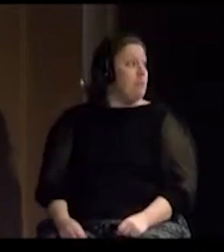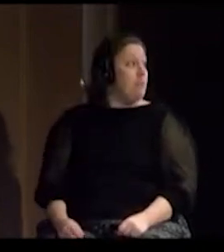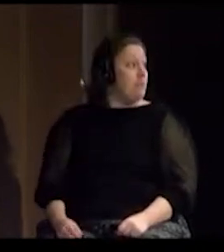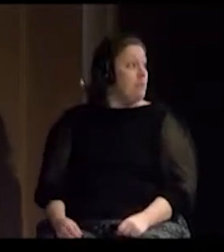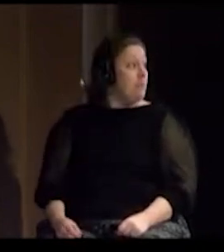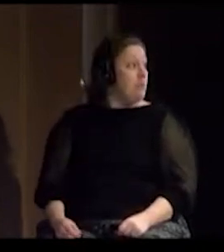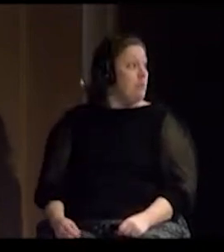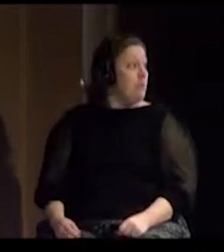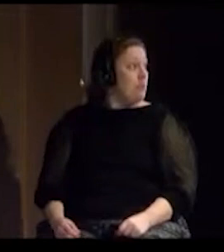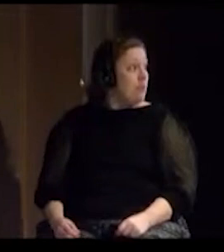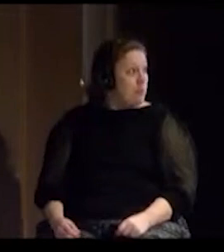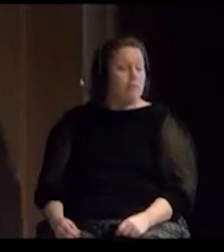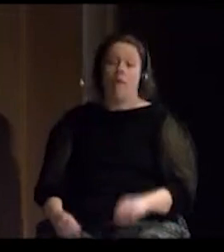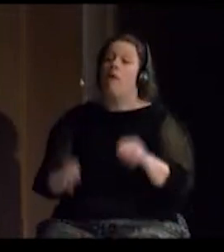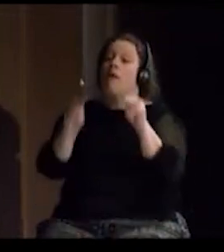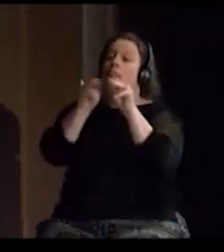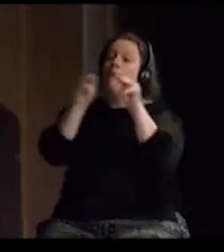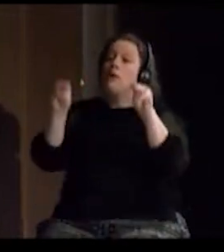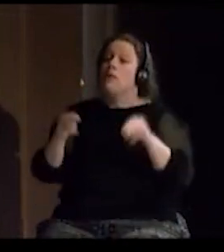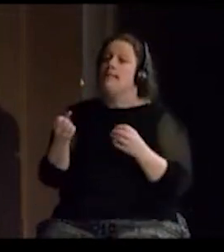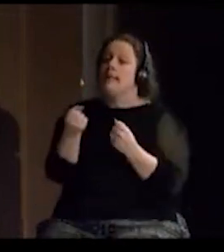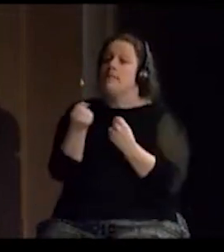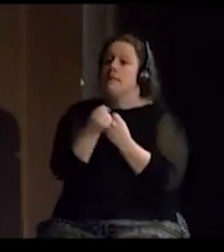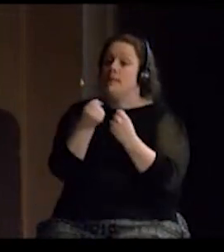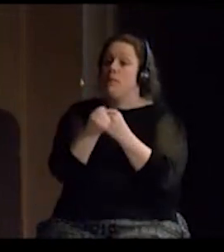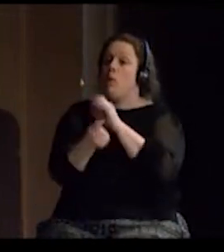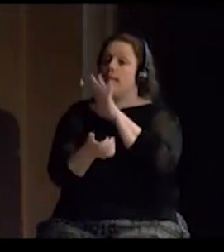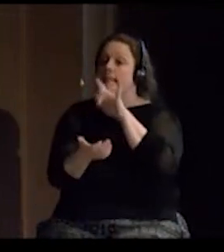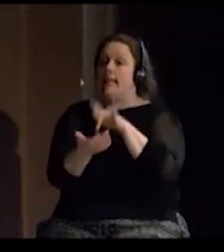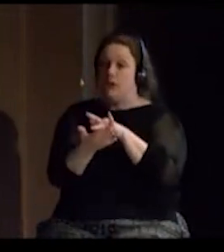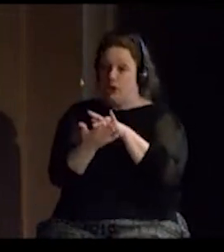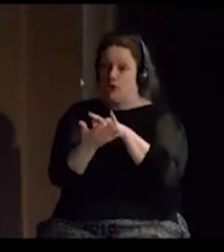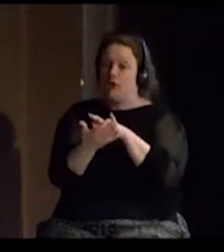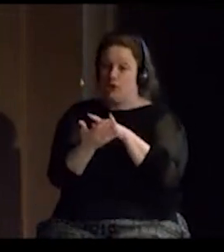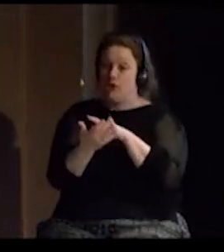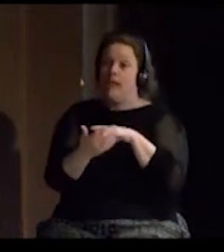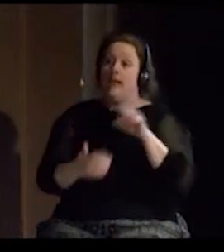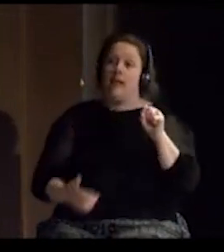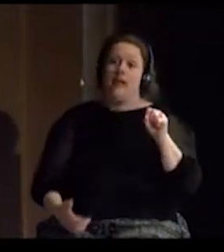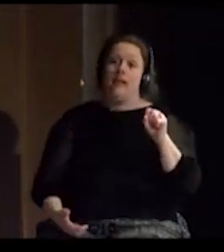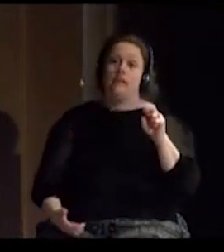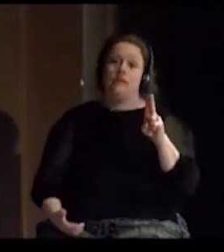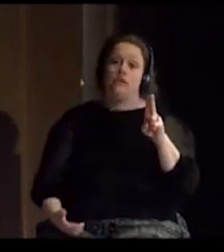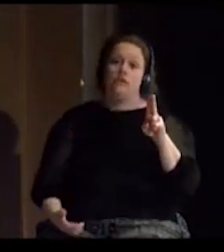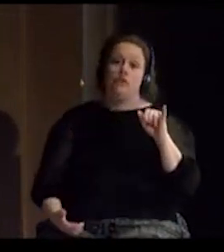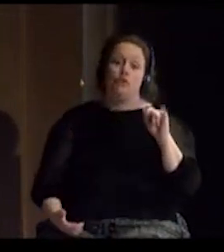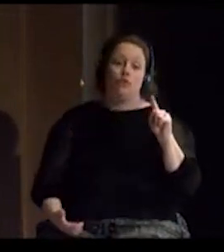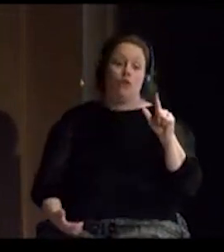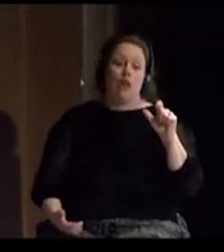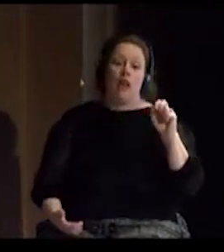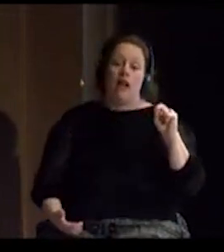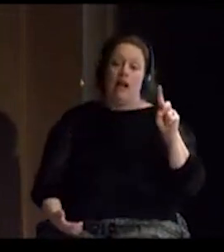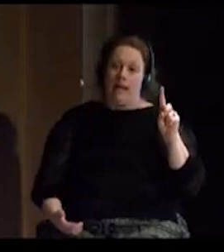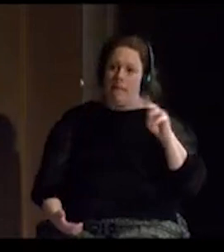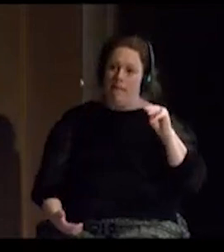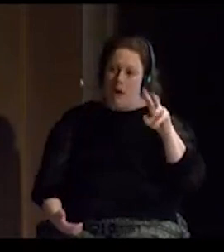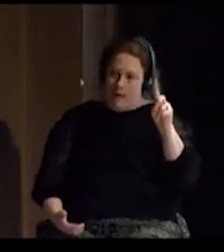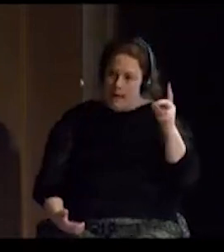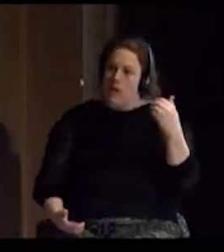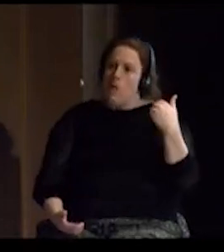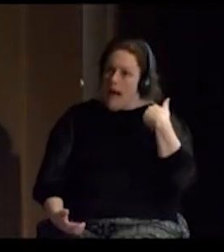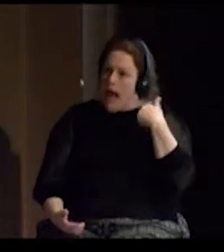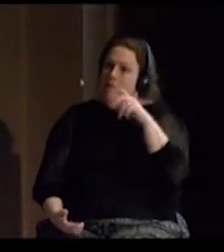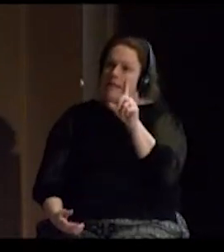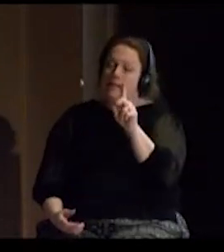in the Museum Support Center in Suitland, Maryland, we have an ancient DNA lab, which